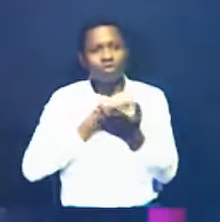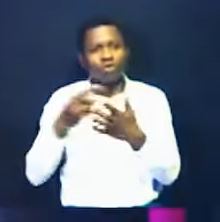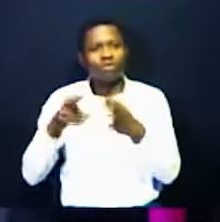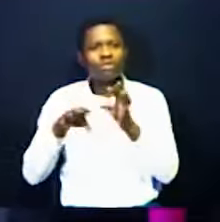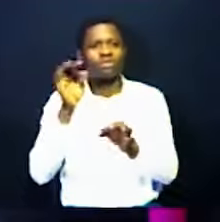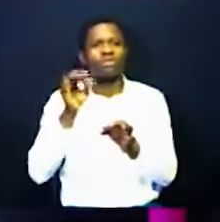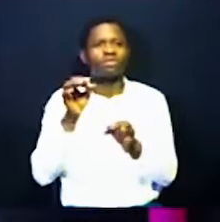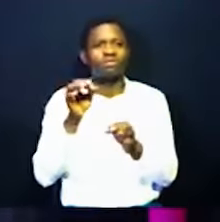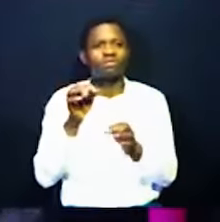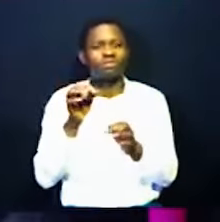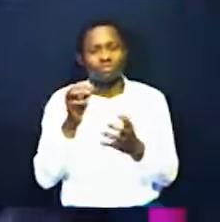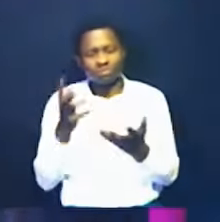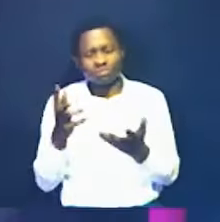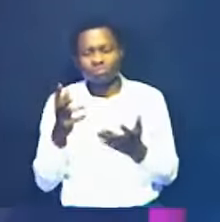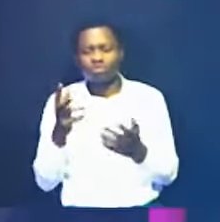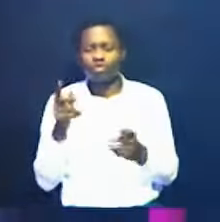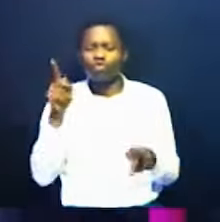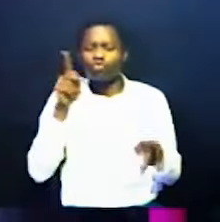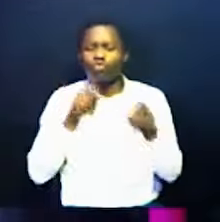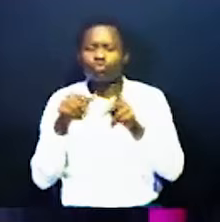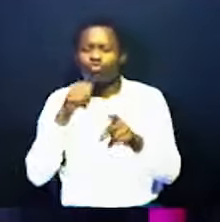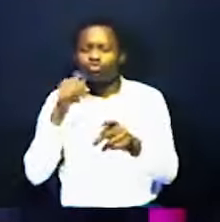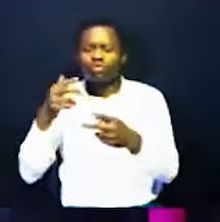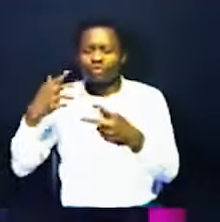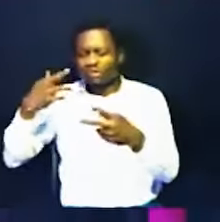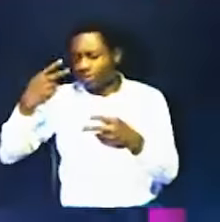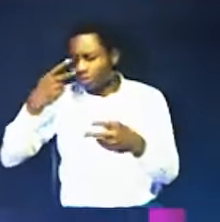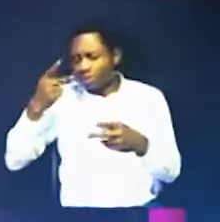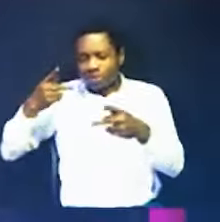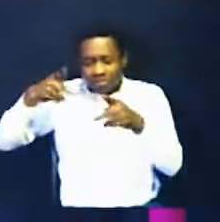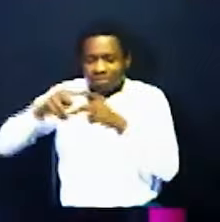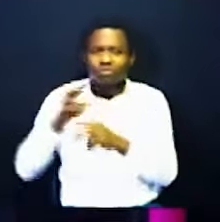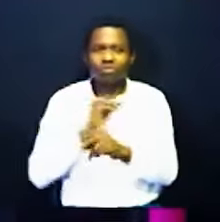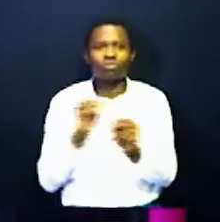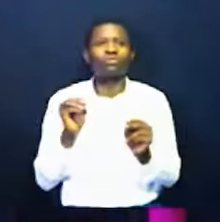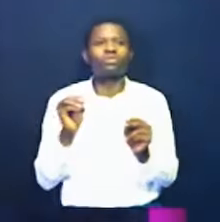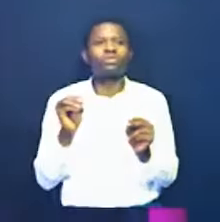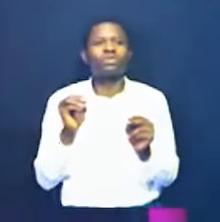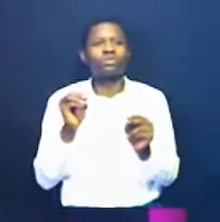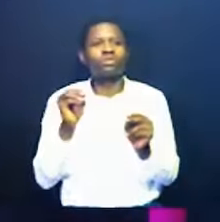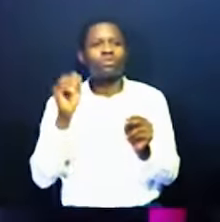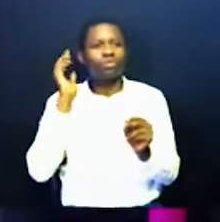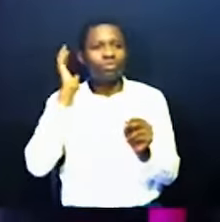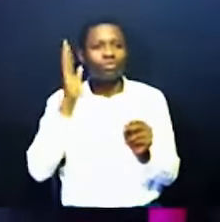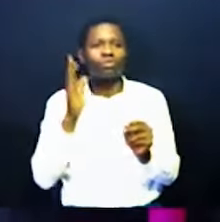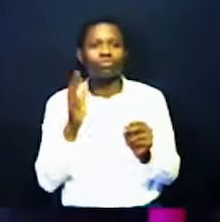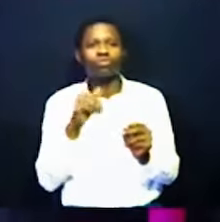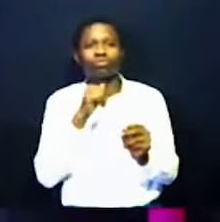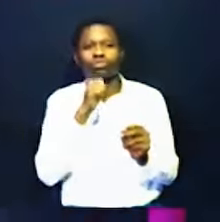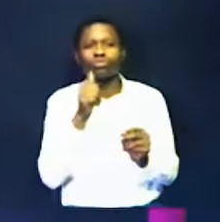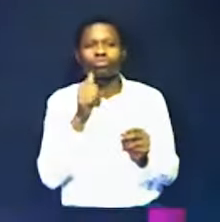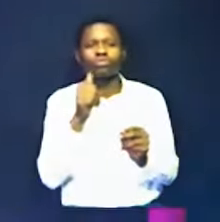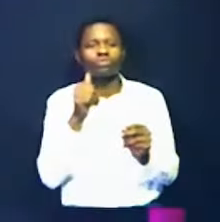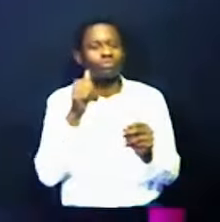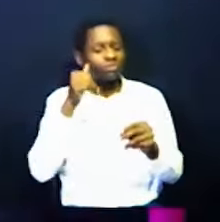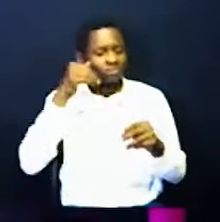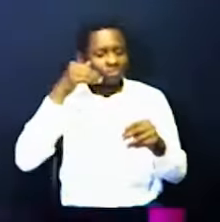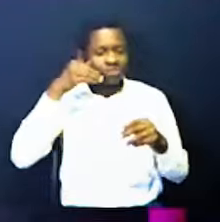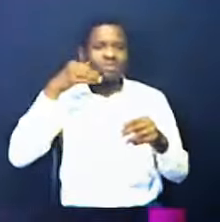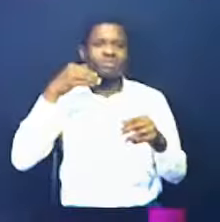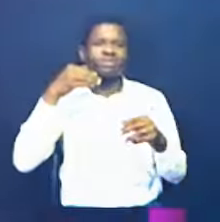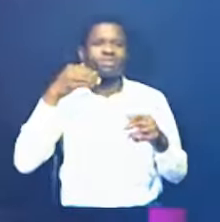O Zion, nyane, nyane, she wan hoden, o Jerusalem, kro kro kro, she wani onyam atade